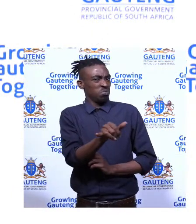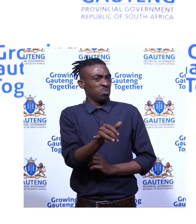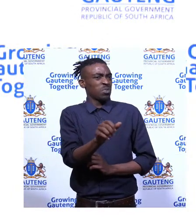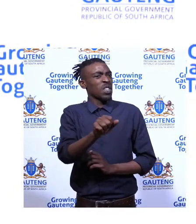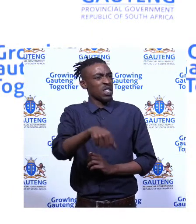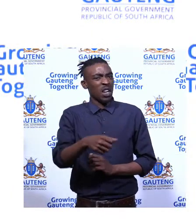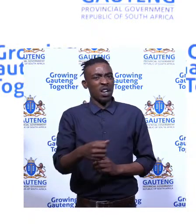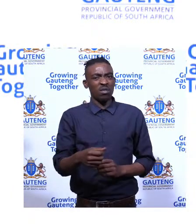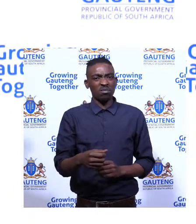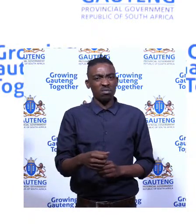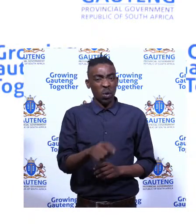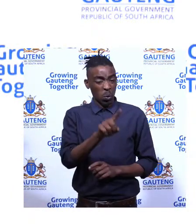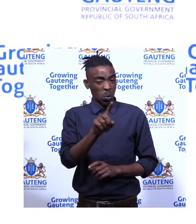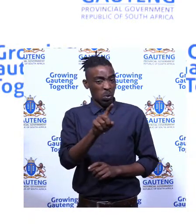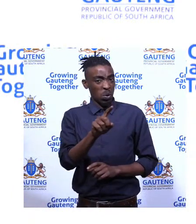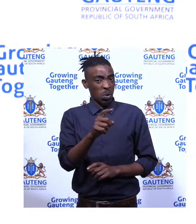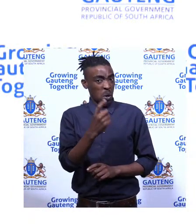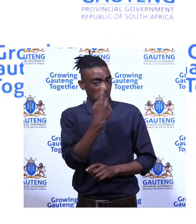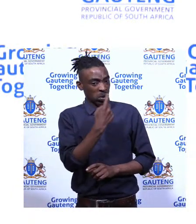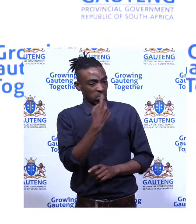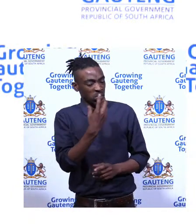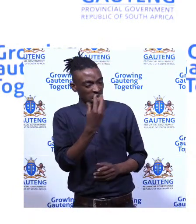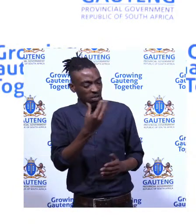Yeah, those are the questions that I have.